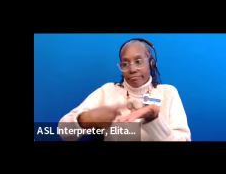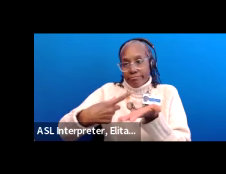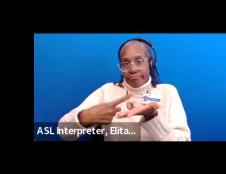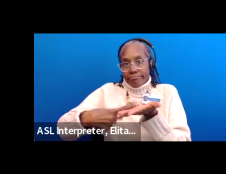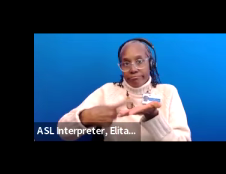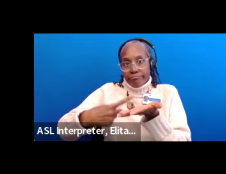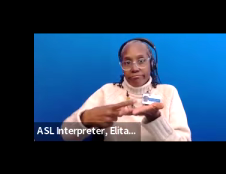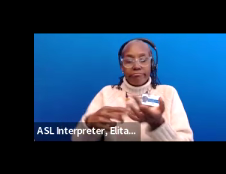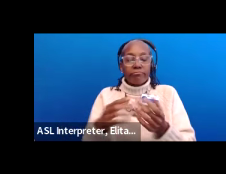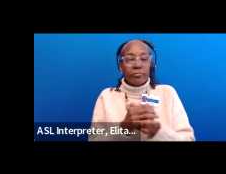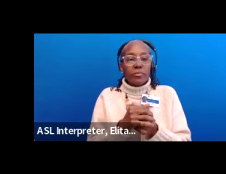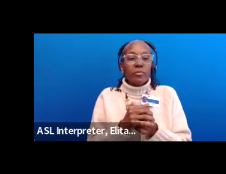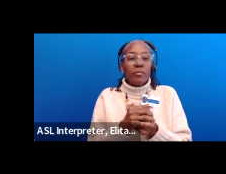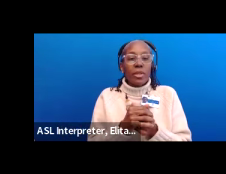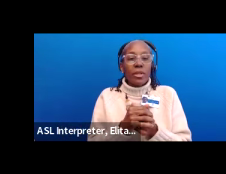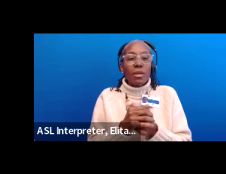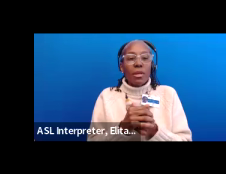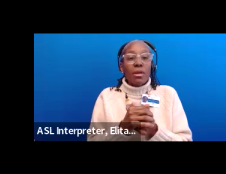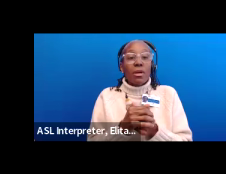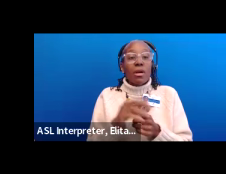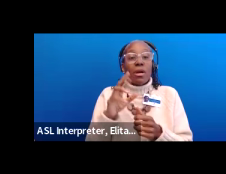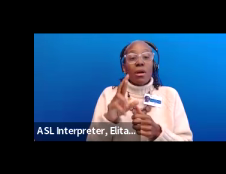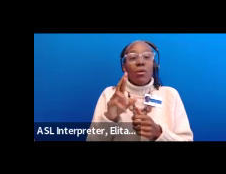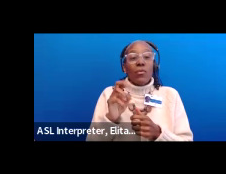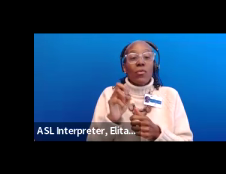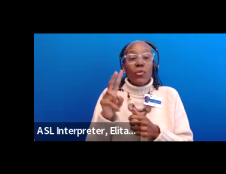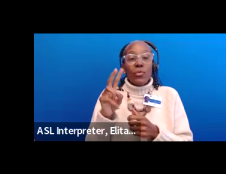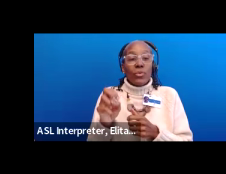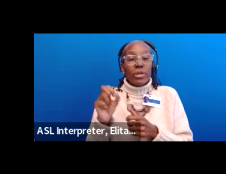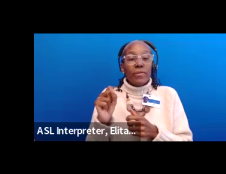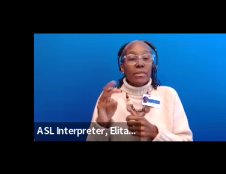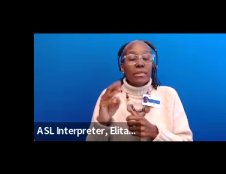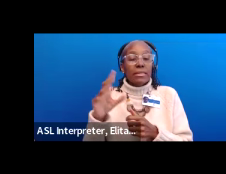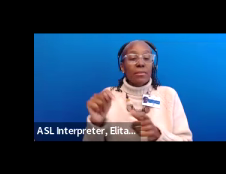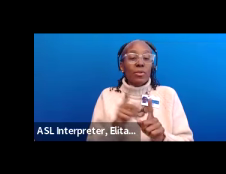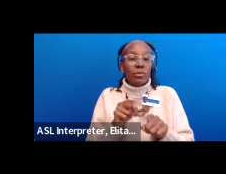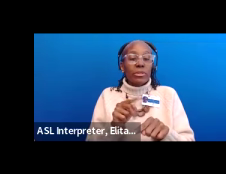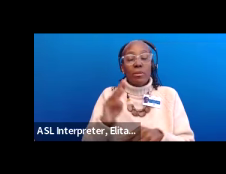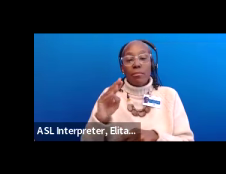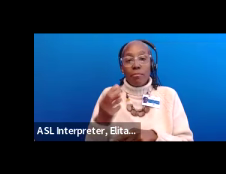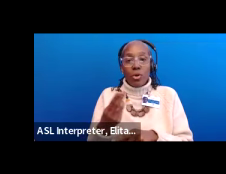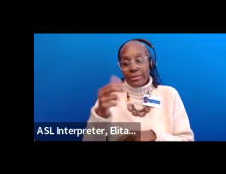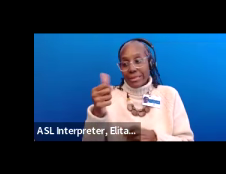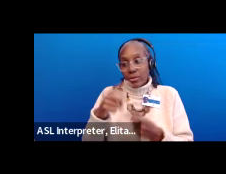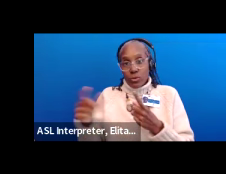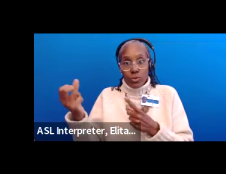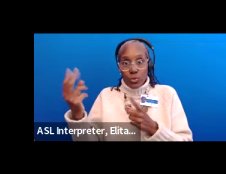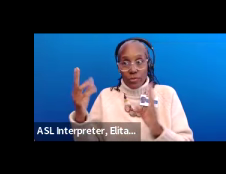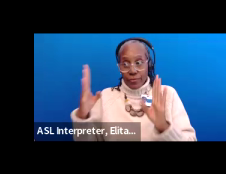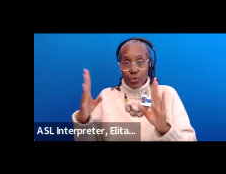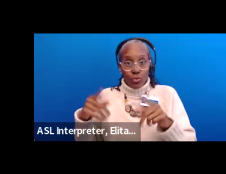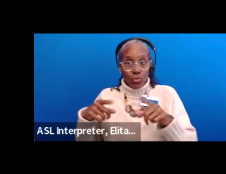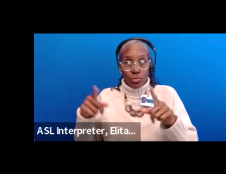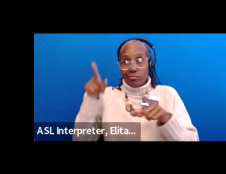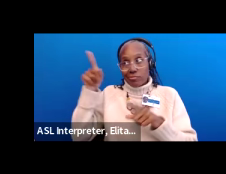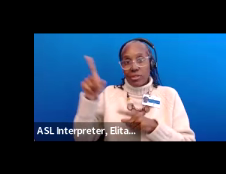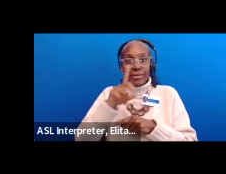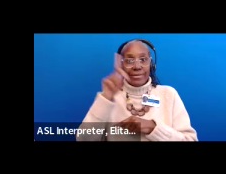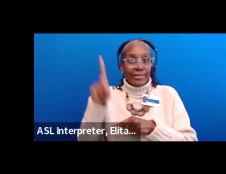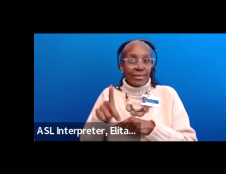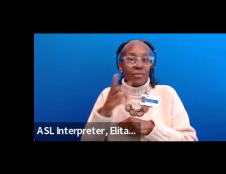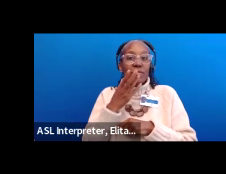discussions of the Reeve Summit, where Onward Medical will be attending and presenting March 10th to the 12th in Denver,